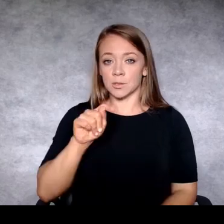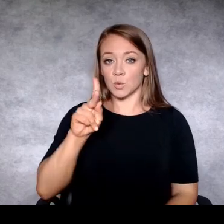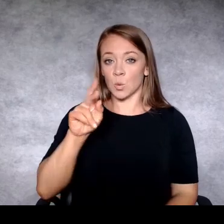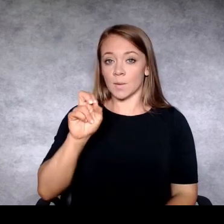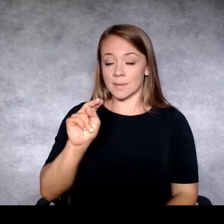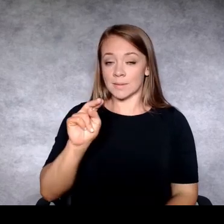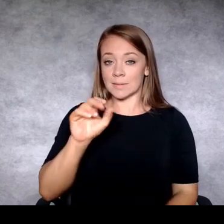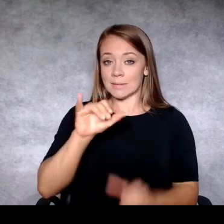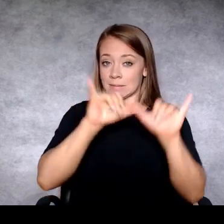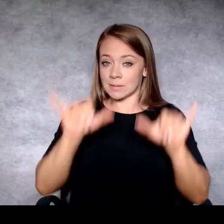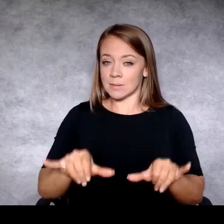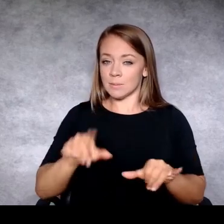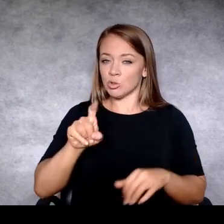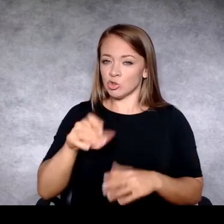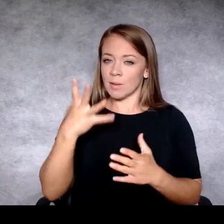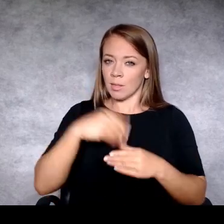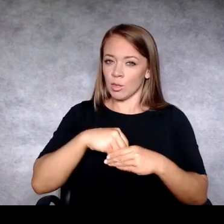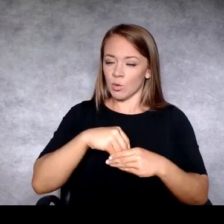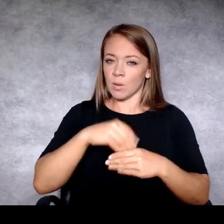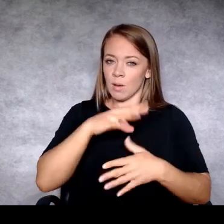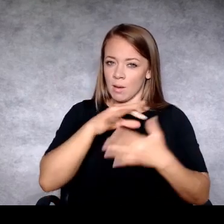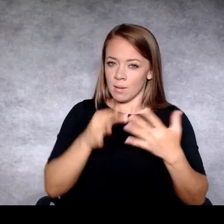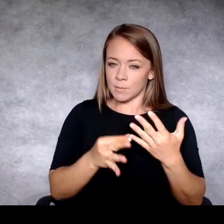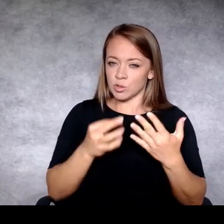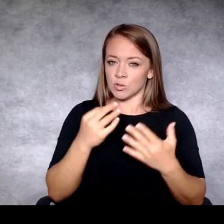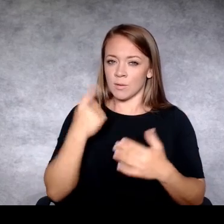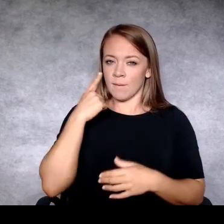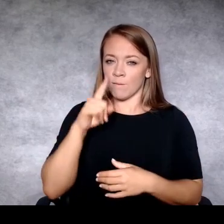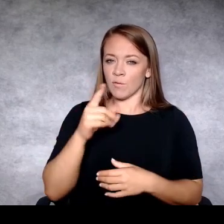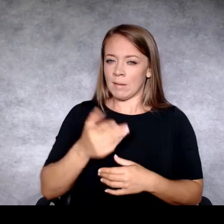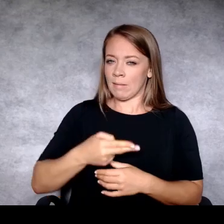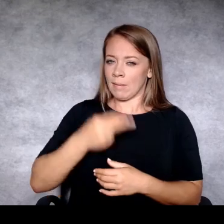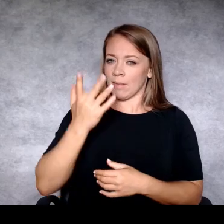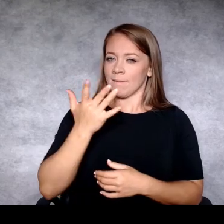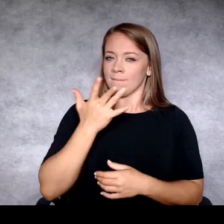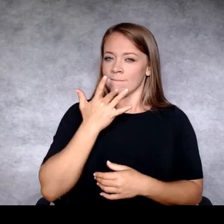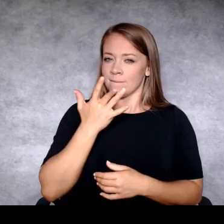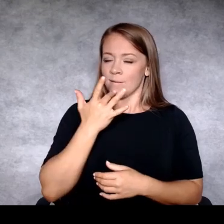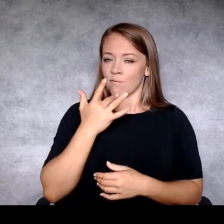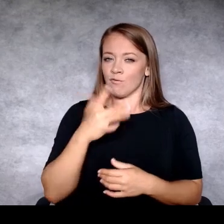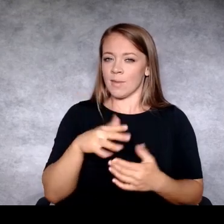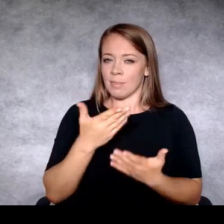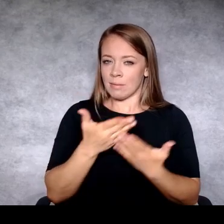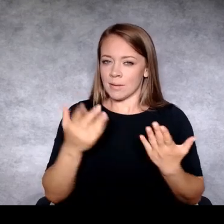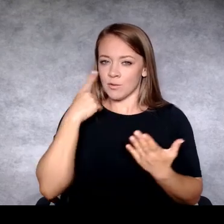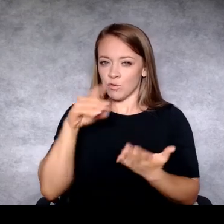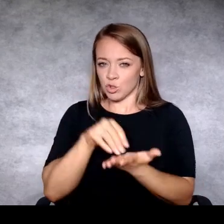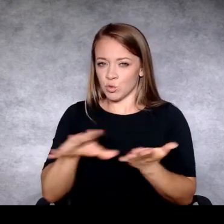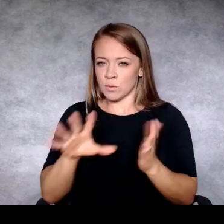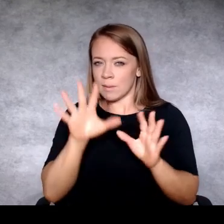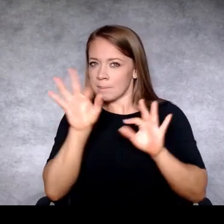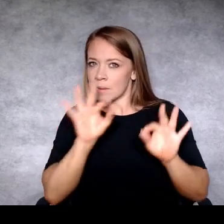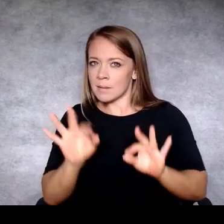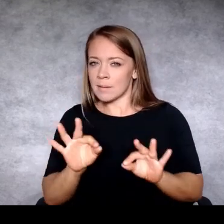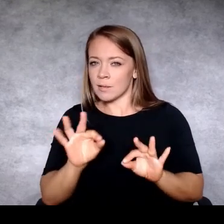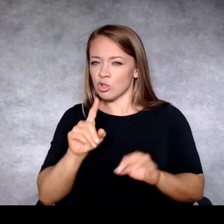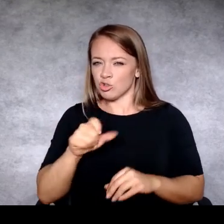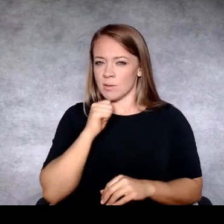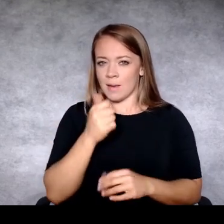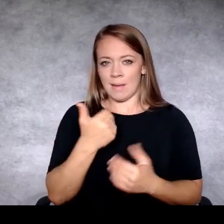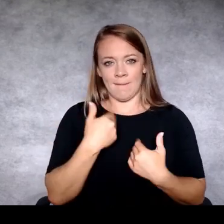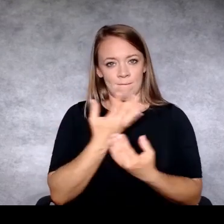A token system should also include a menu of highly preferred reinforcers from a student to choose from. Students should not